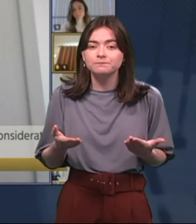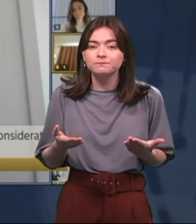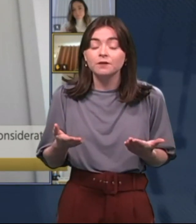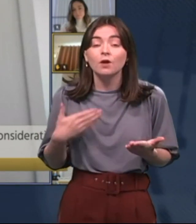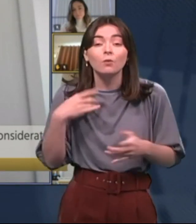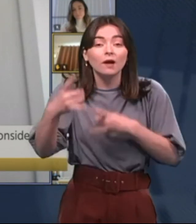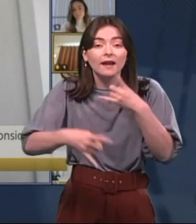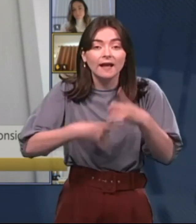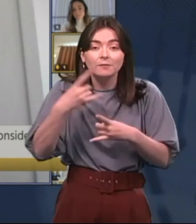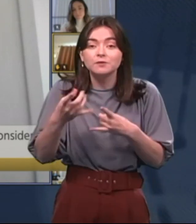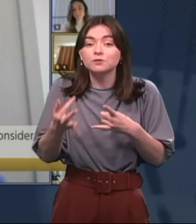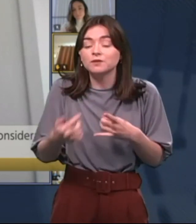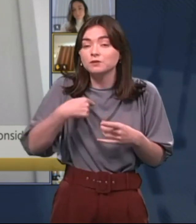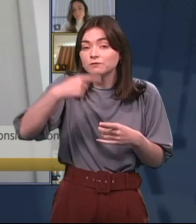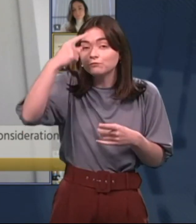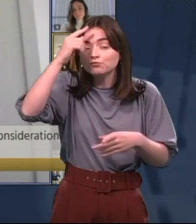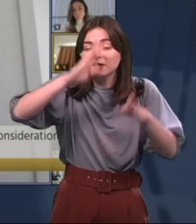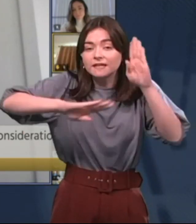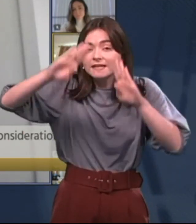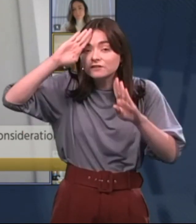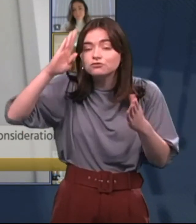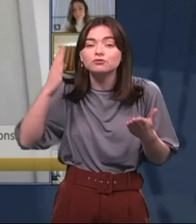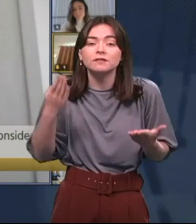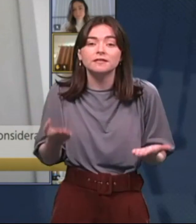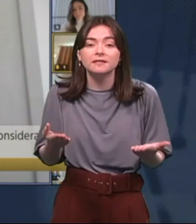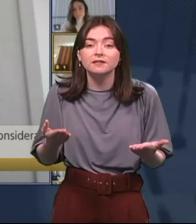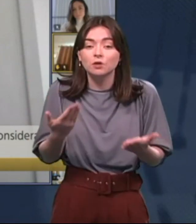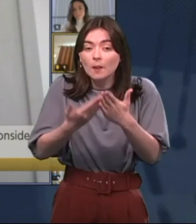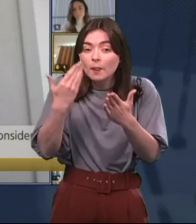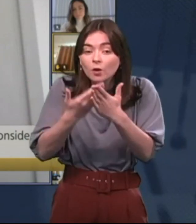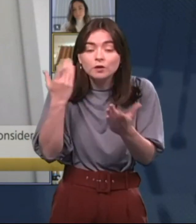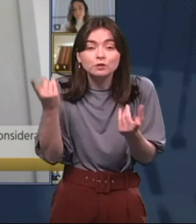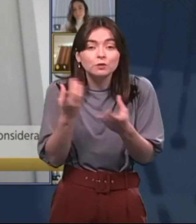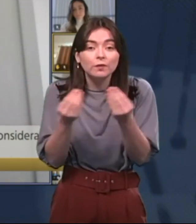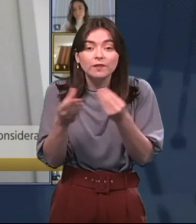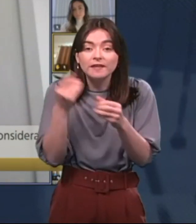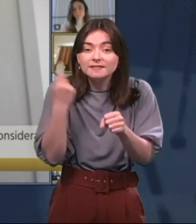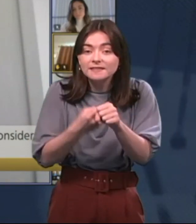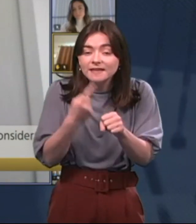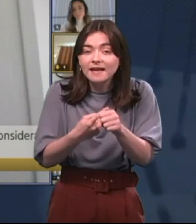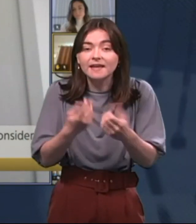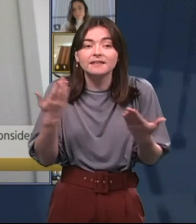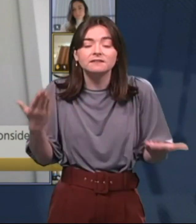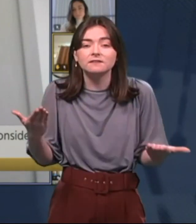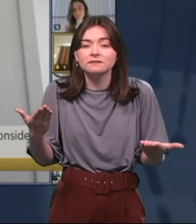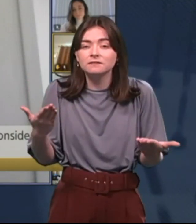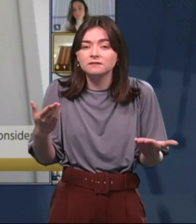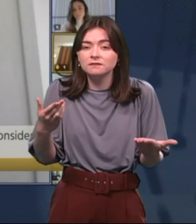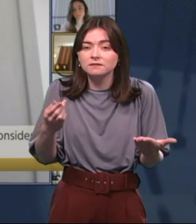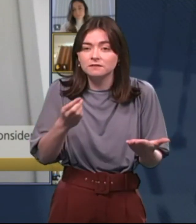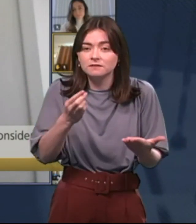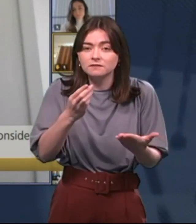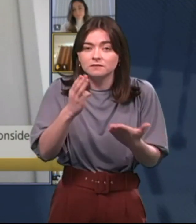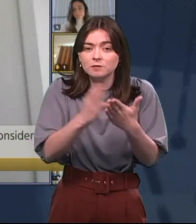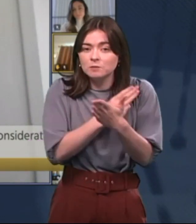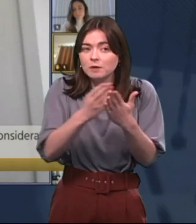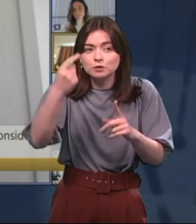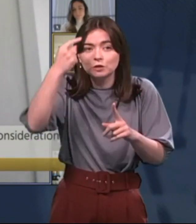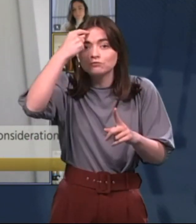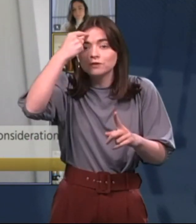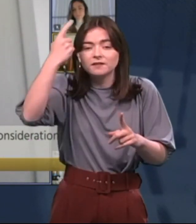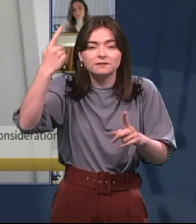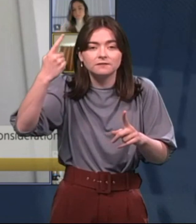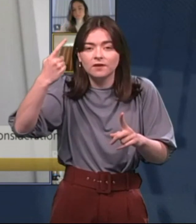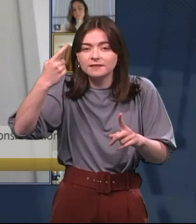what happens when you have a brain injury, that you're relearning how to do stuff, your neurons are kind of finding